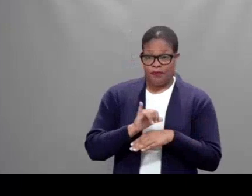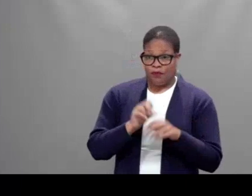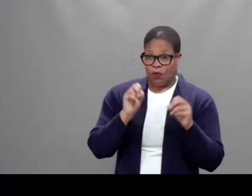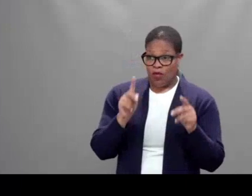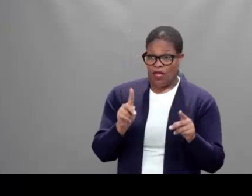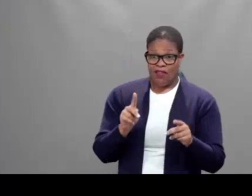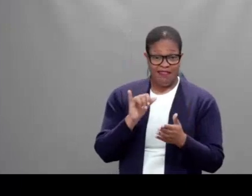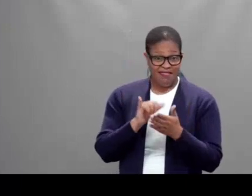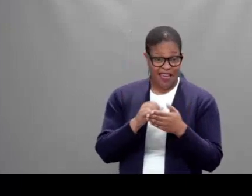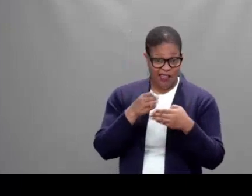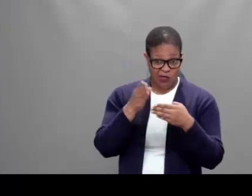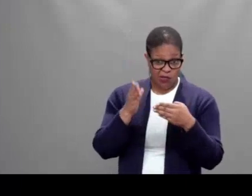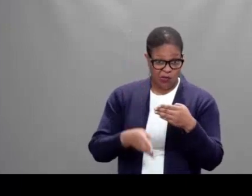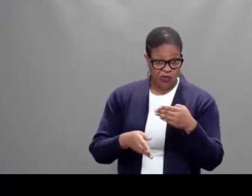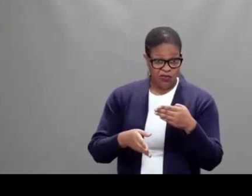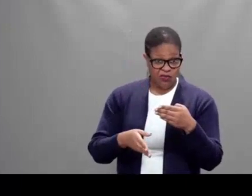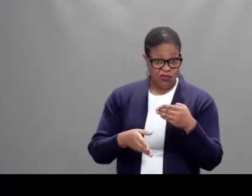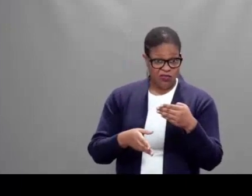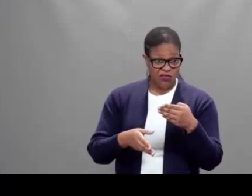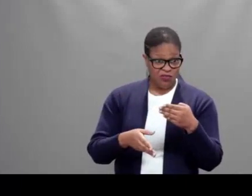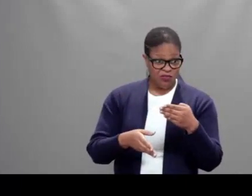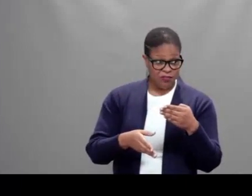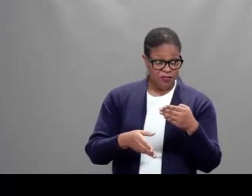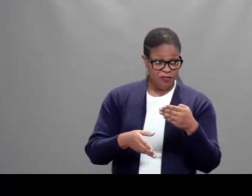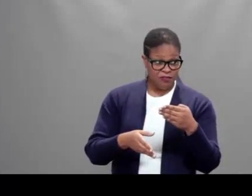And that pretty much concludes the